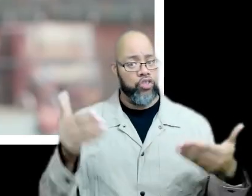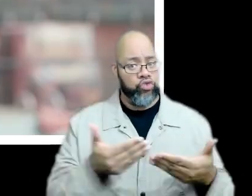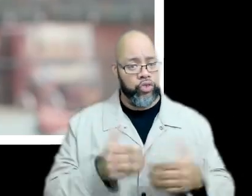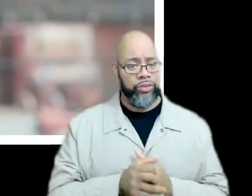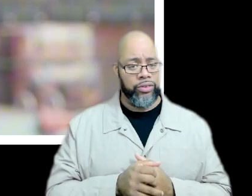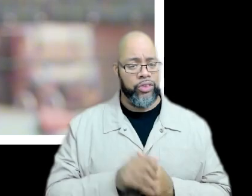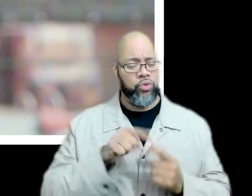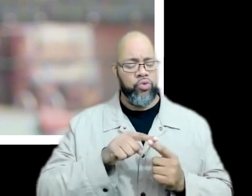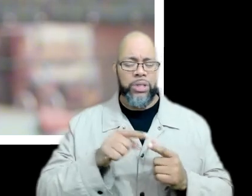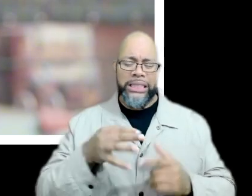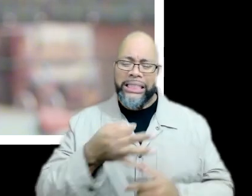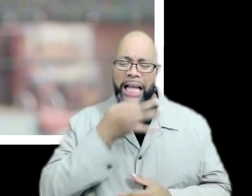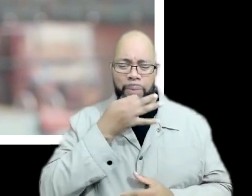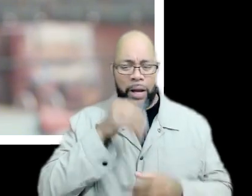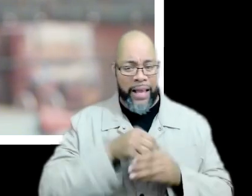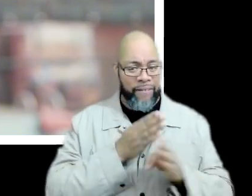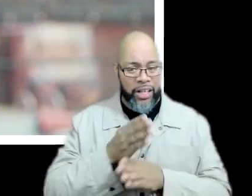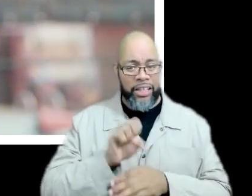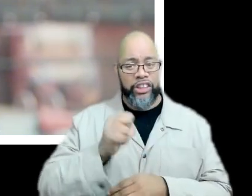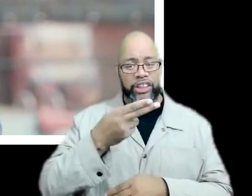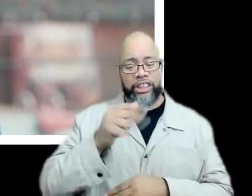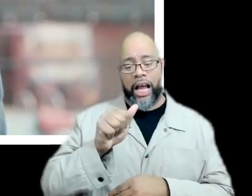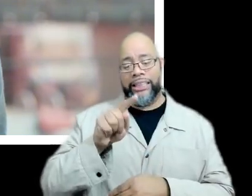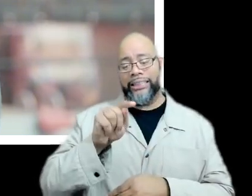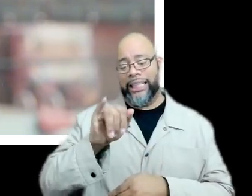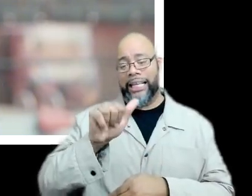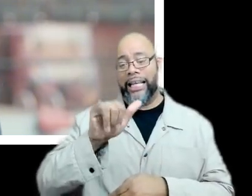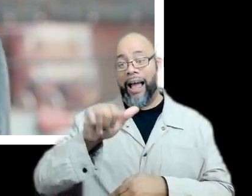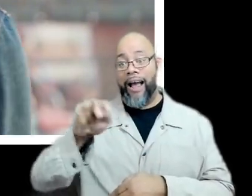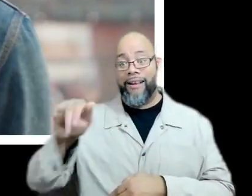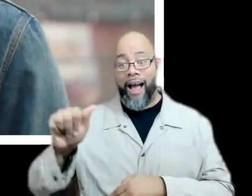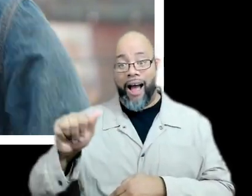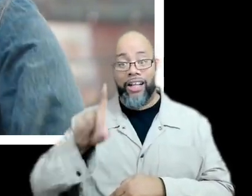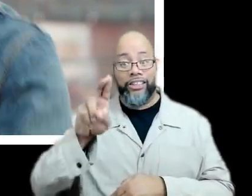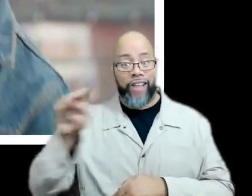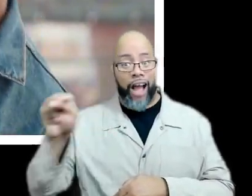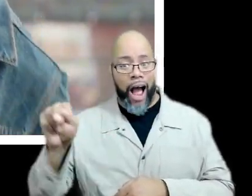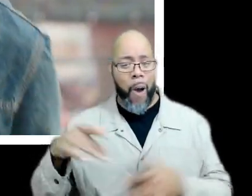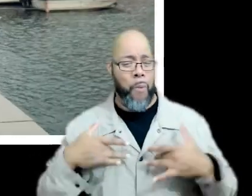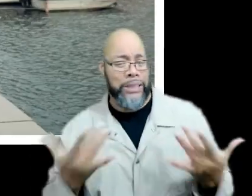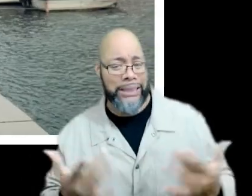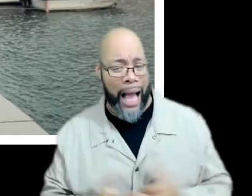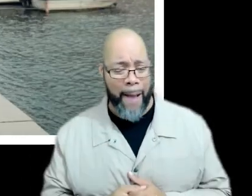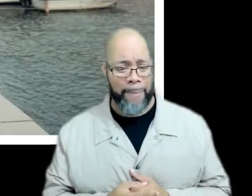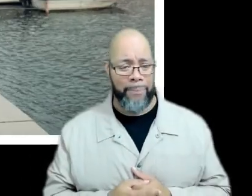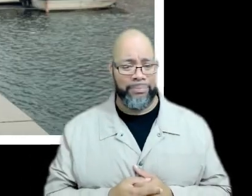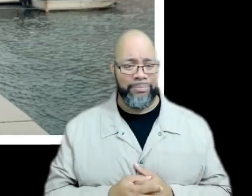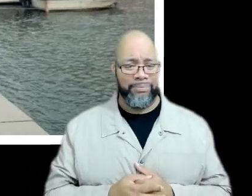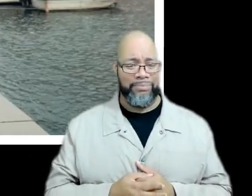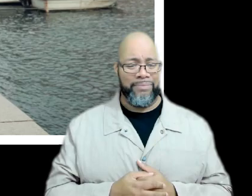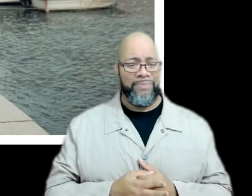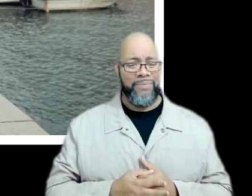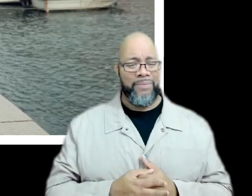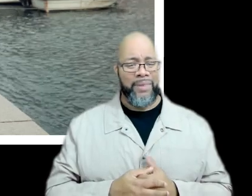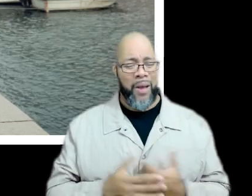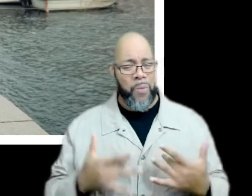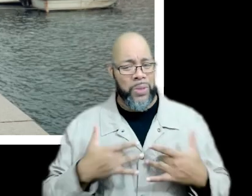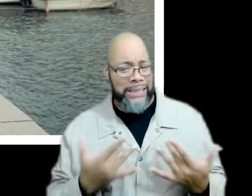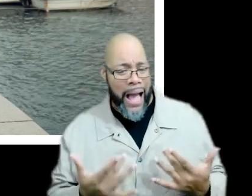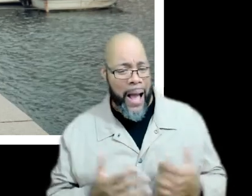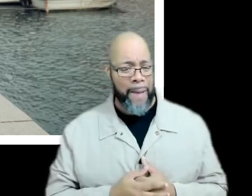of introducing y'all to an expert in the field. Shatiyana Dunn, what's up? Hey, in the house, watch